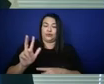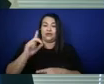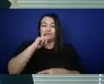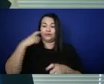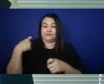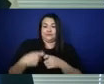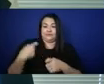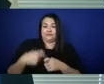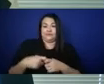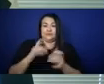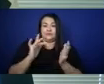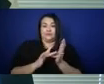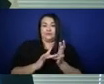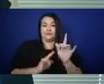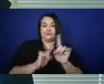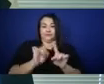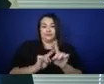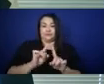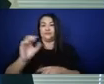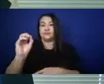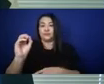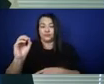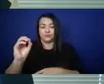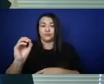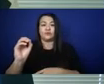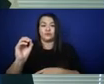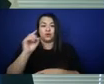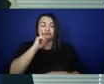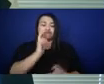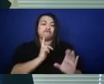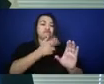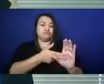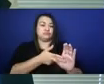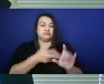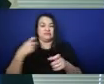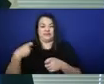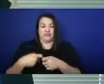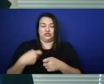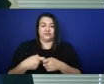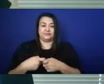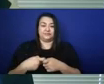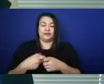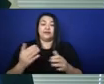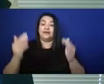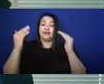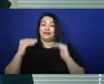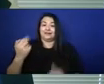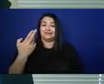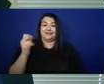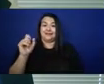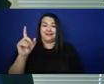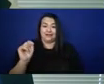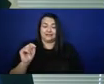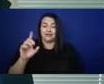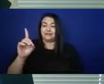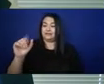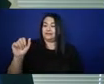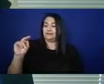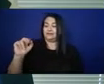my gratitude to him as well. And just as a reminder, if you have a question,